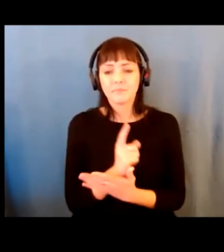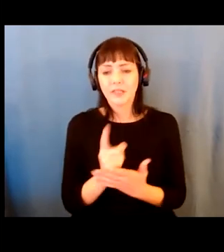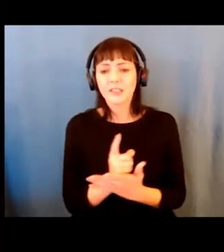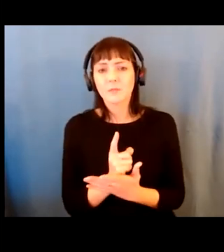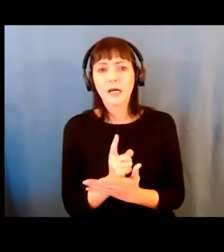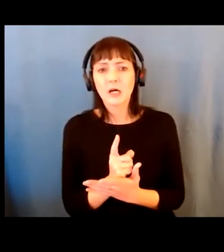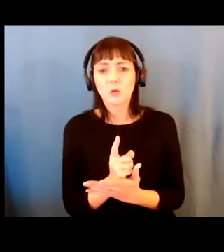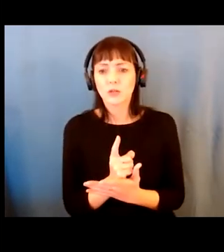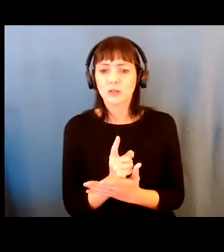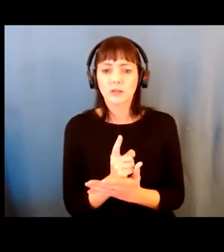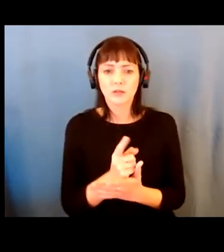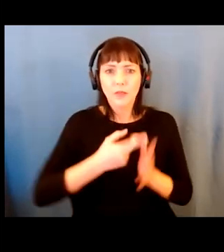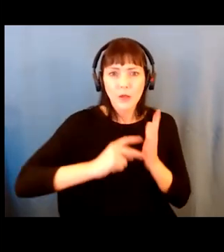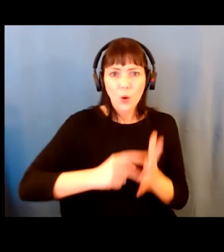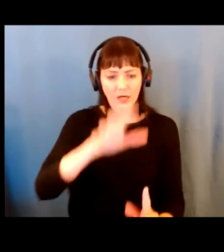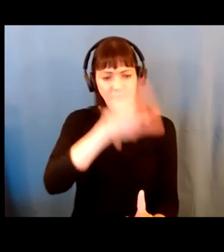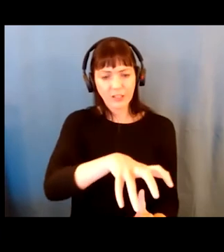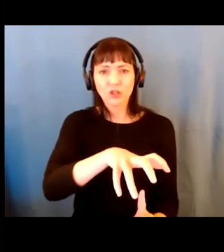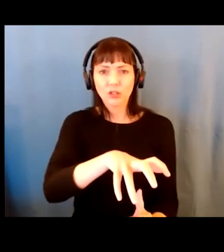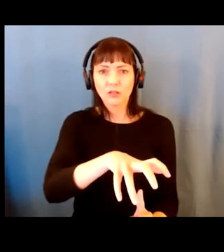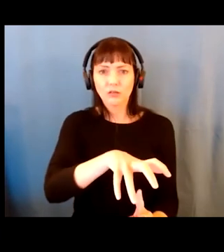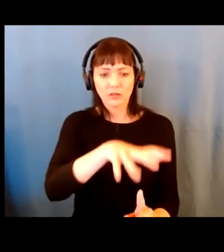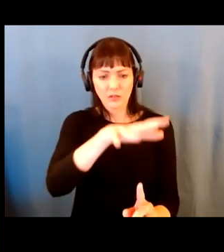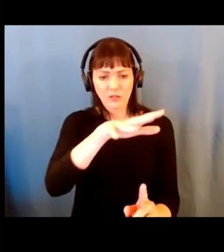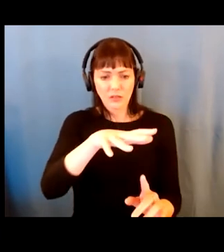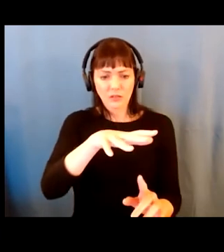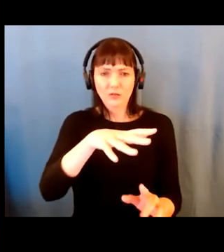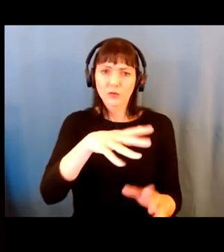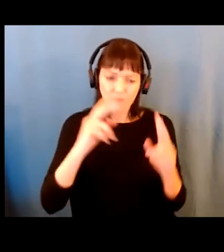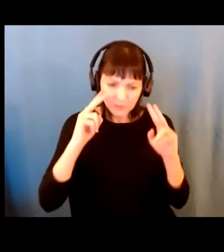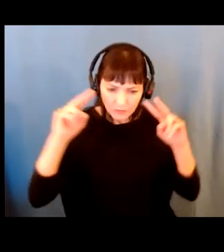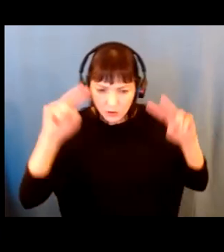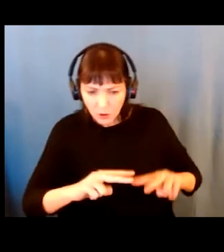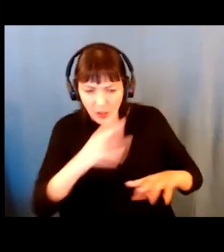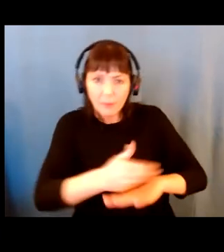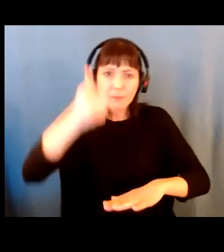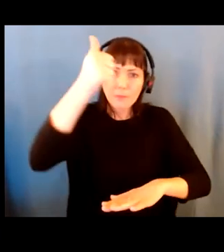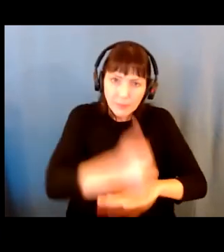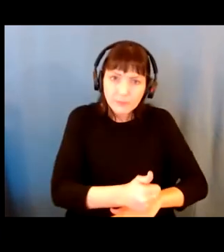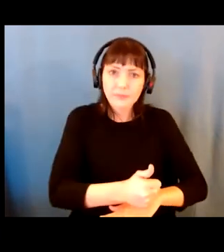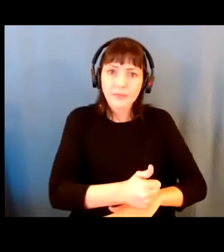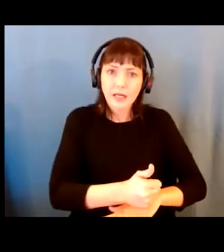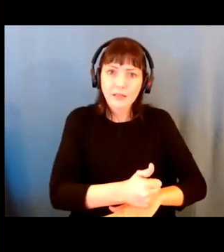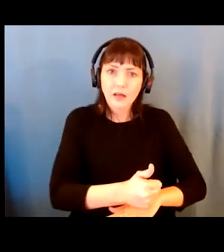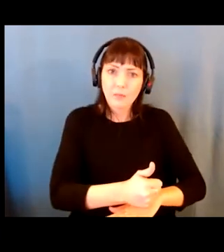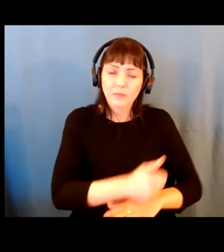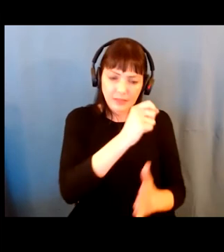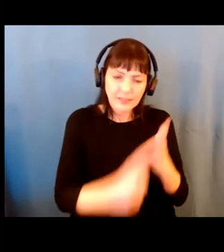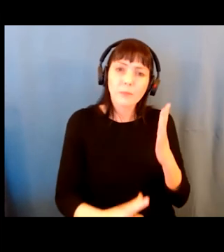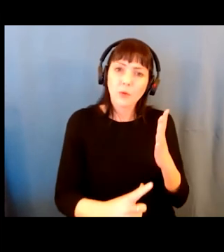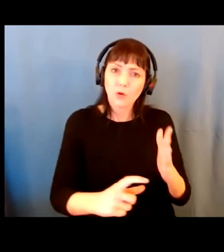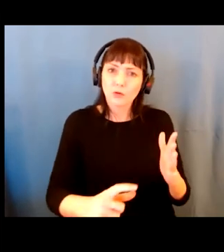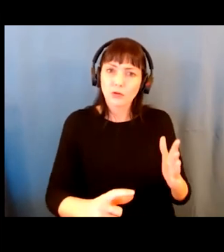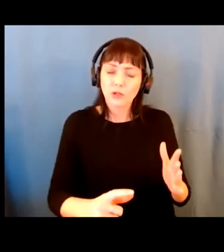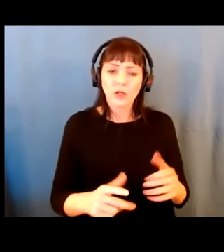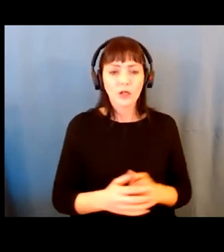the organisation and having proper two-way learning. Yes, I've benefited and learned about, you know, collections and exhibition making and